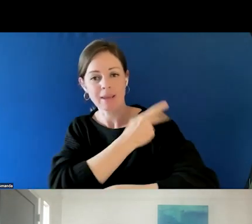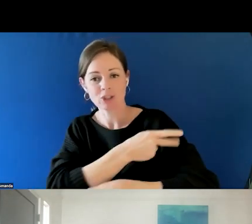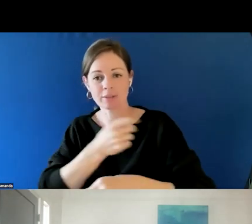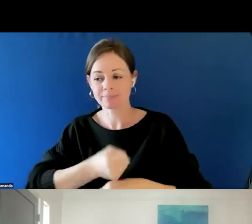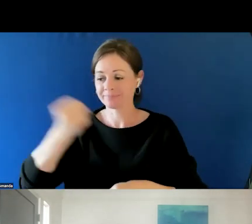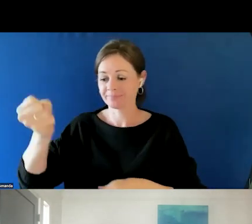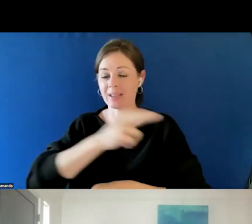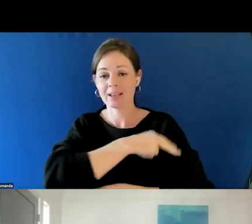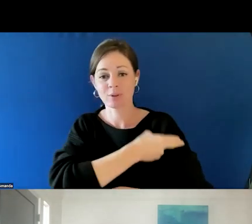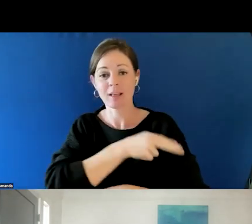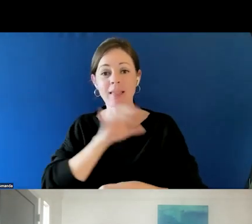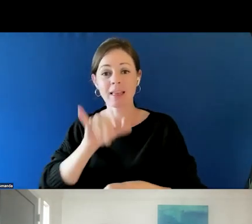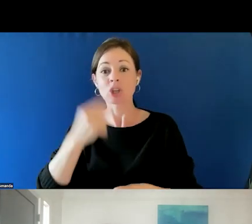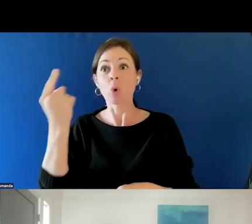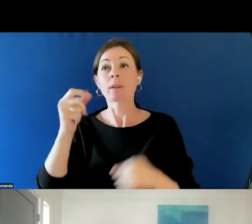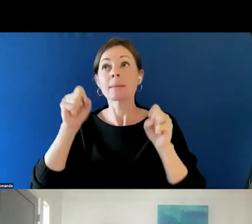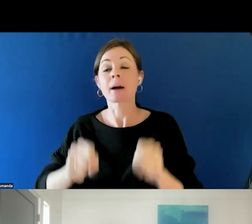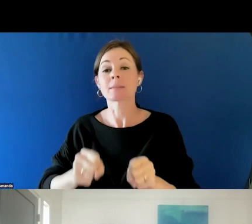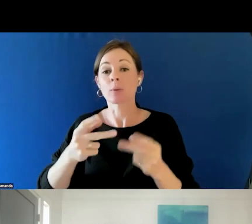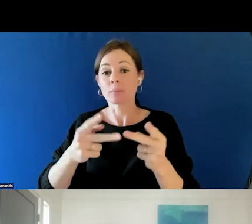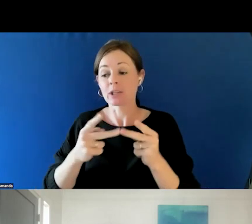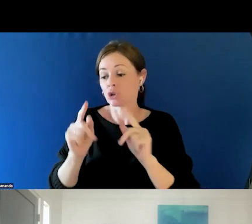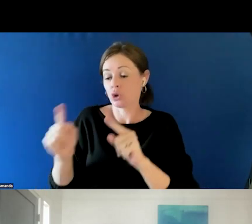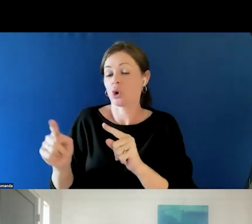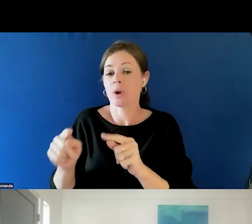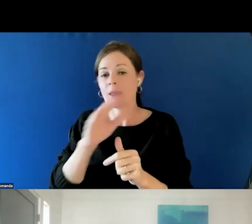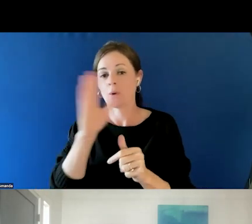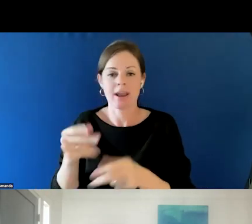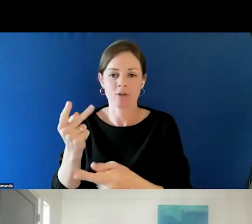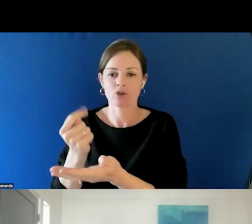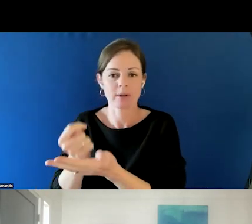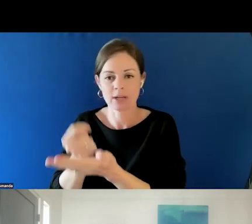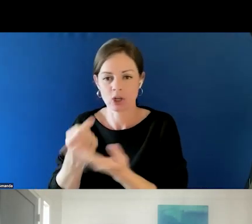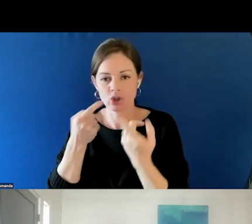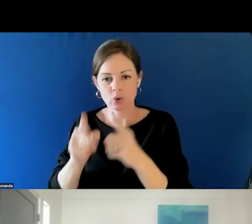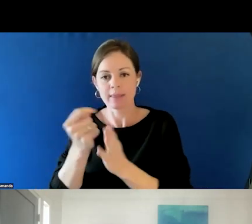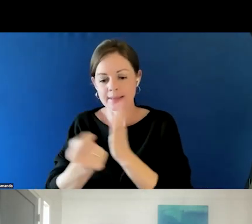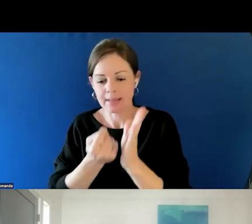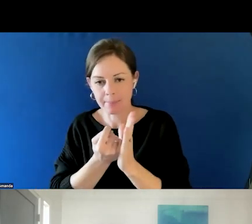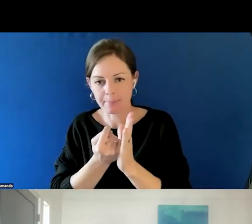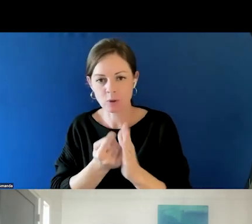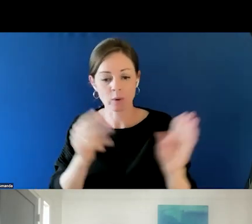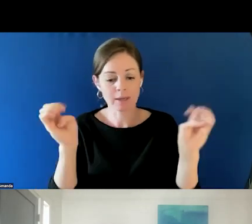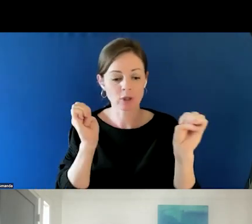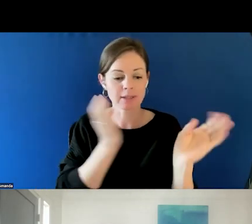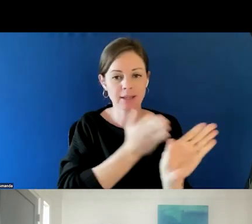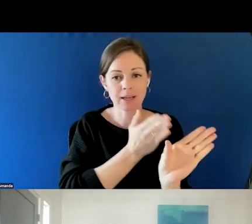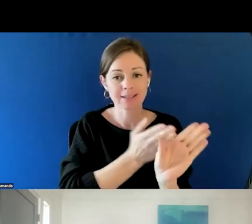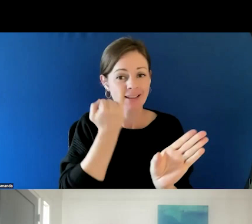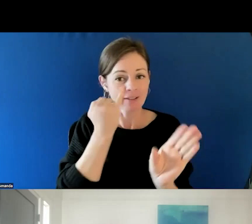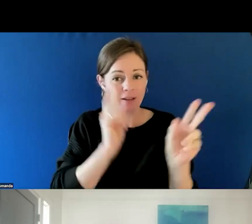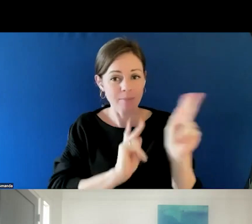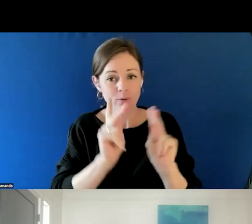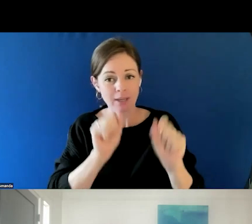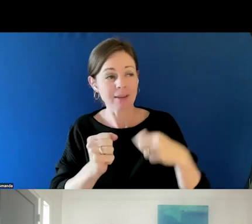like the only possible destination. And they were usually untreated during that time. So what we knew from emergency psychiatry is that if we could get folks out